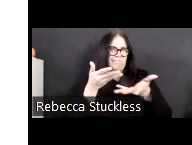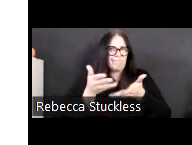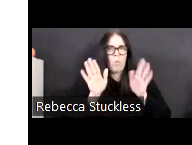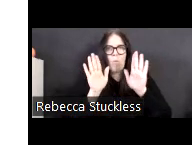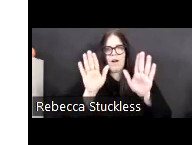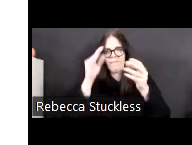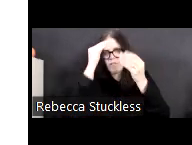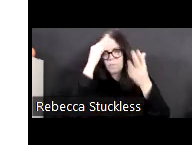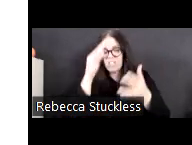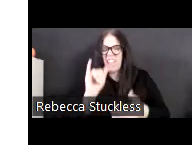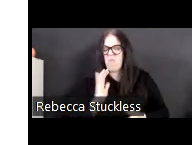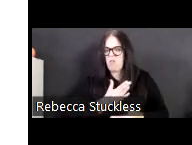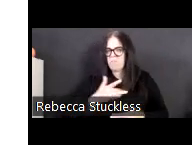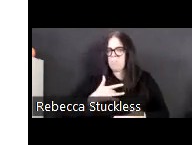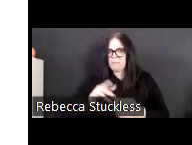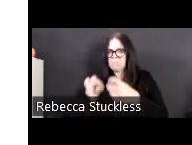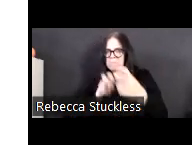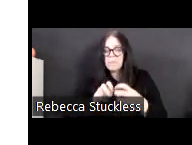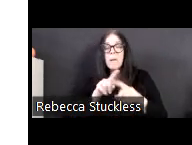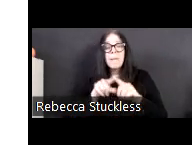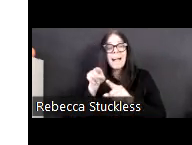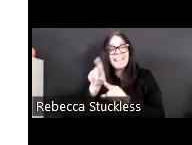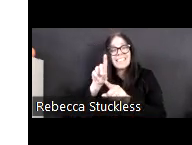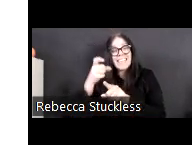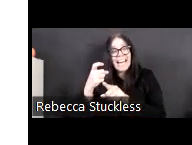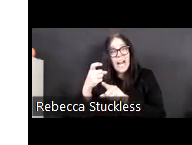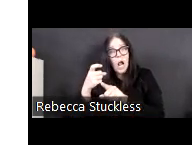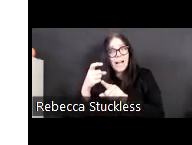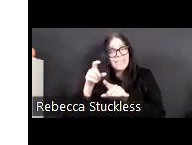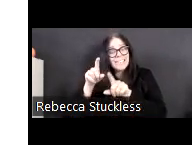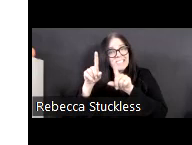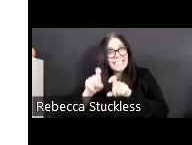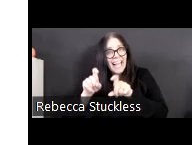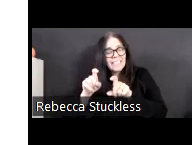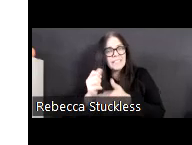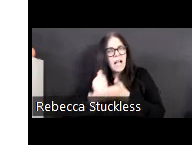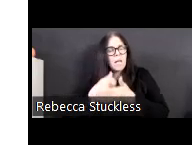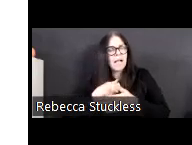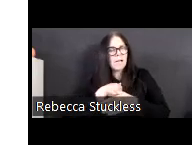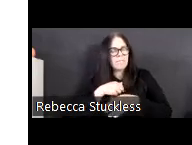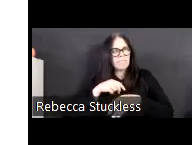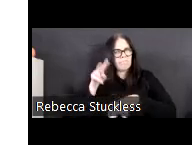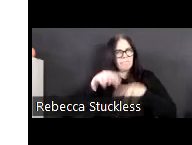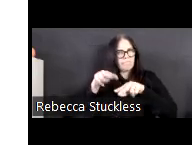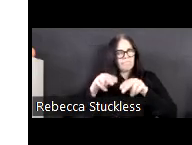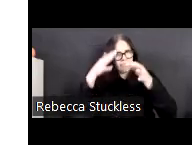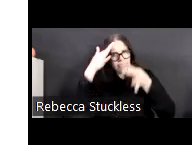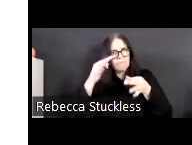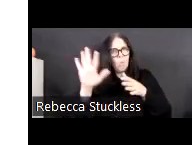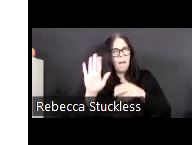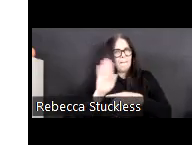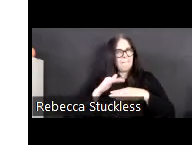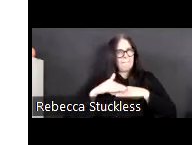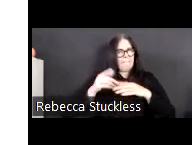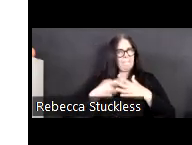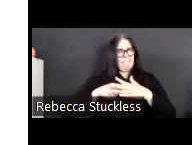what we do. But the diagnostic tasks that I'm going to show you help to establish a baseline of performance and identify client